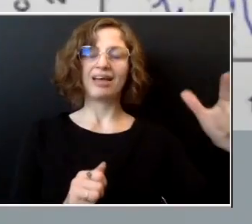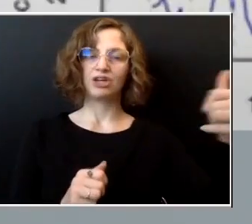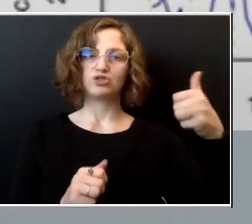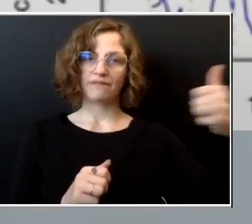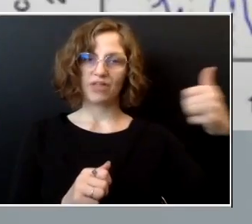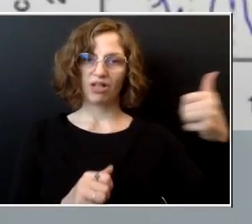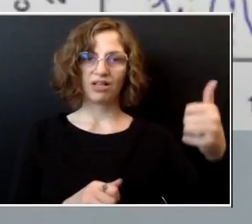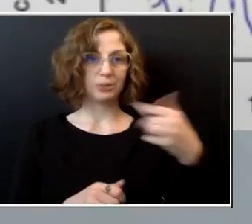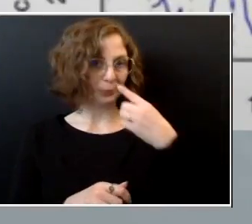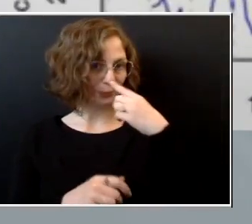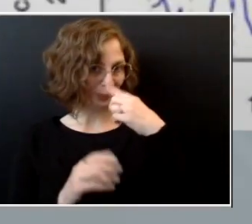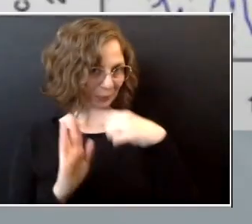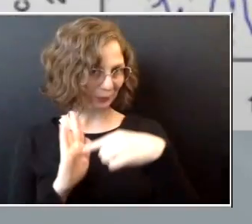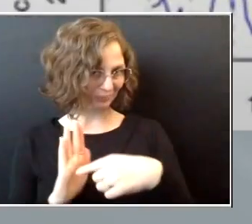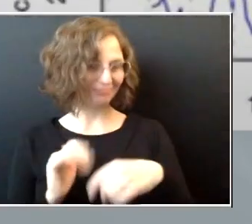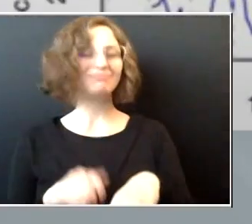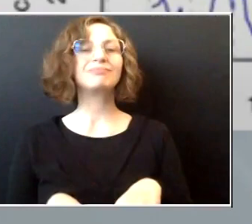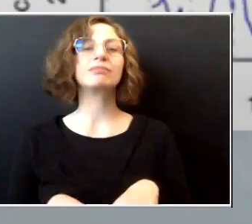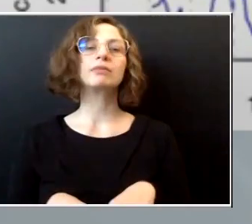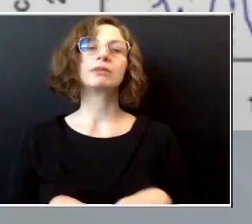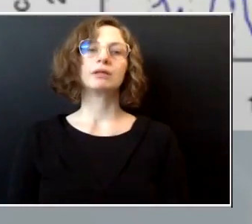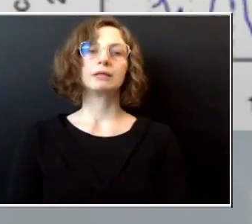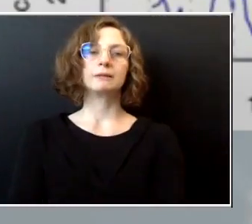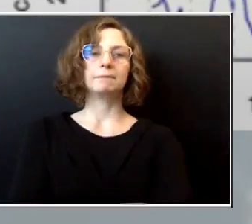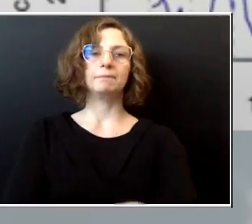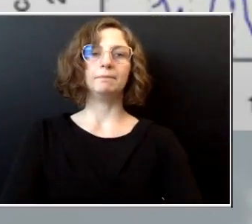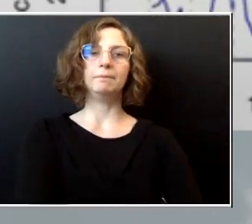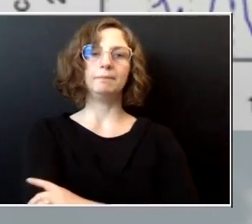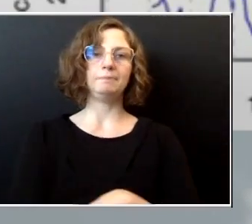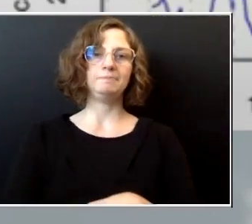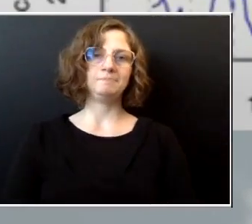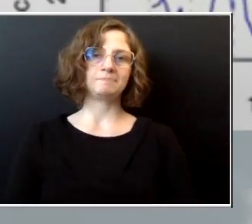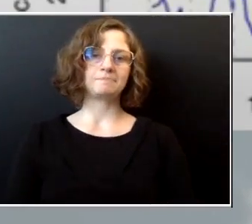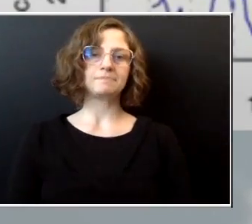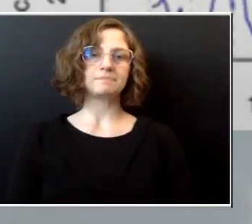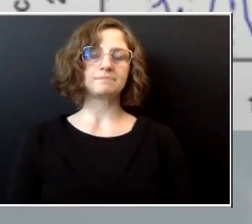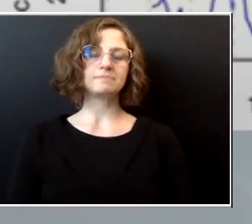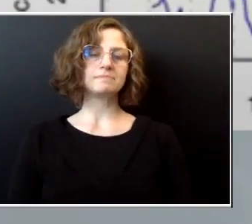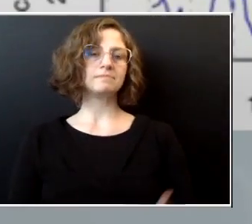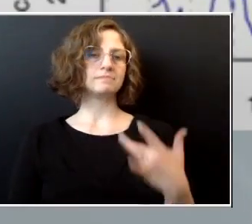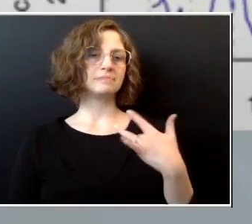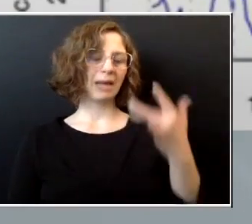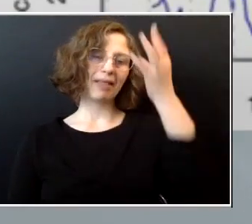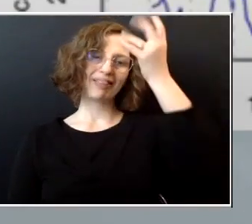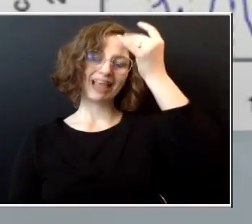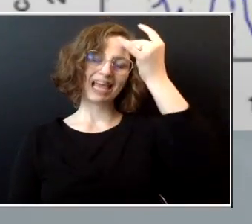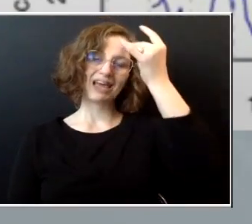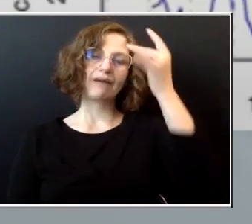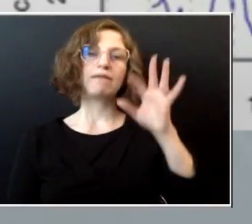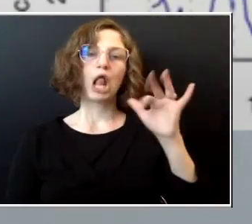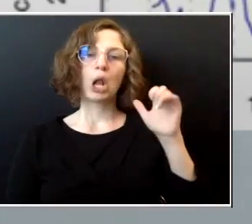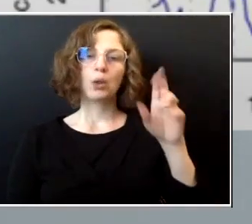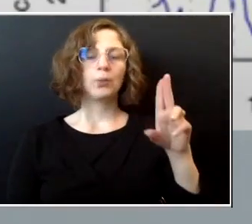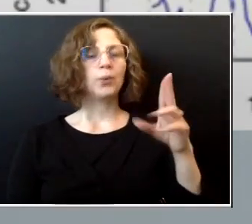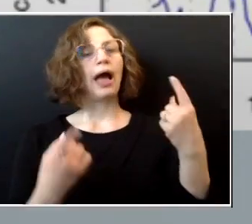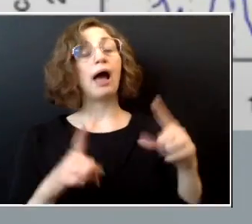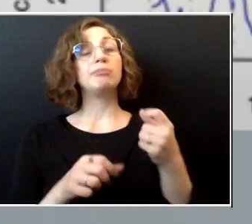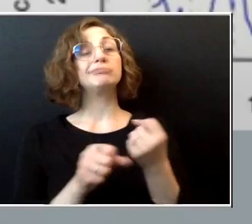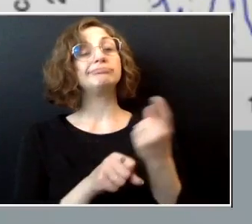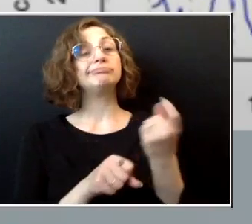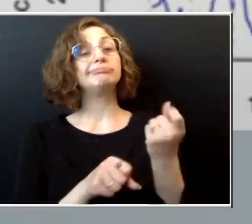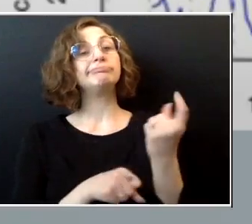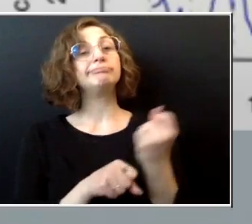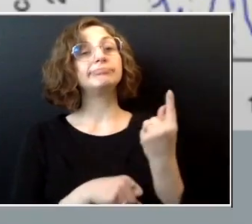that. There you go. So if you see, we usually think of a cycle of flu as happening every year, but if you look at the early part